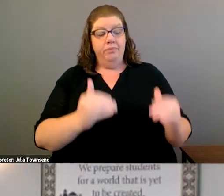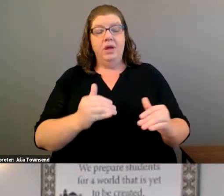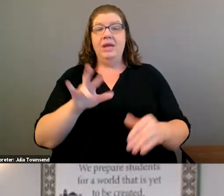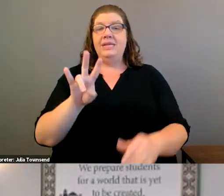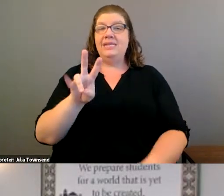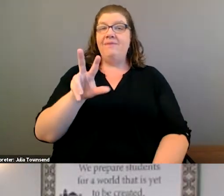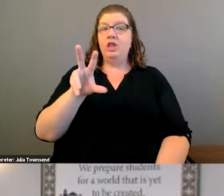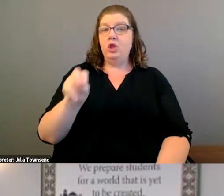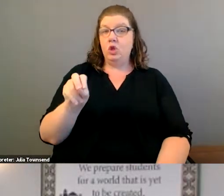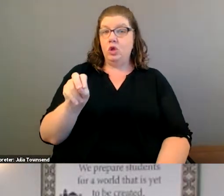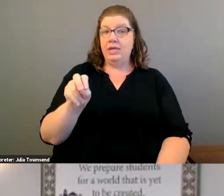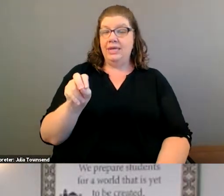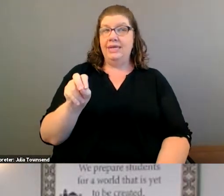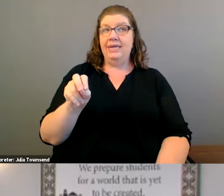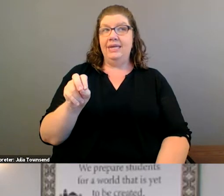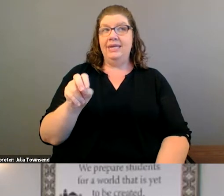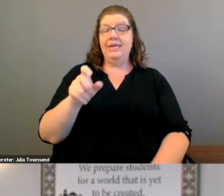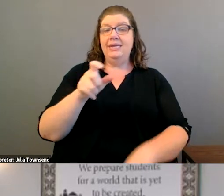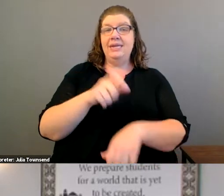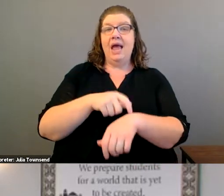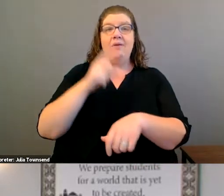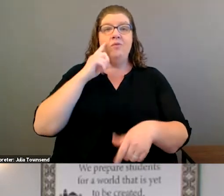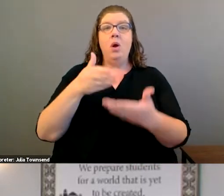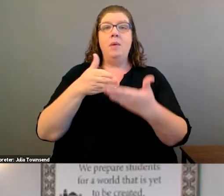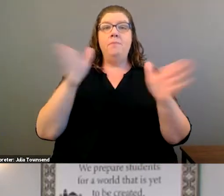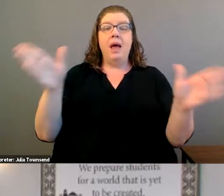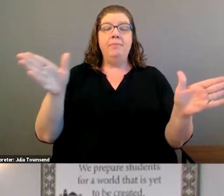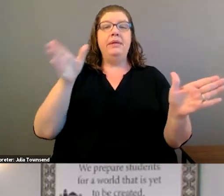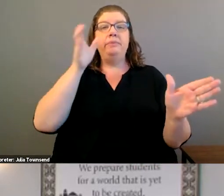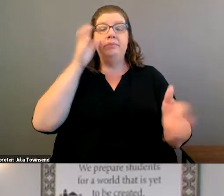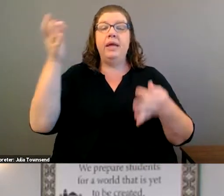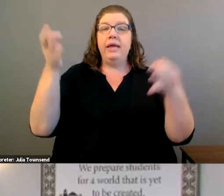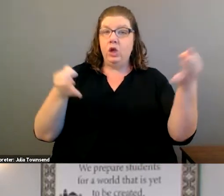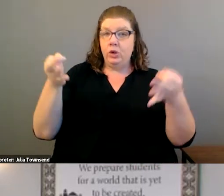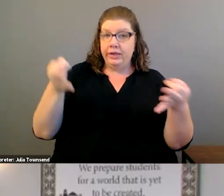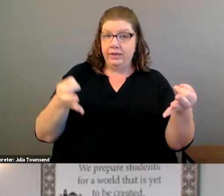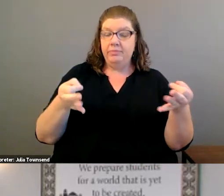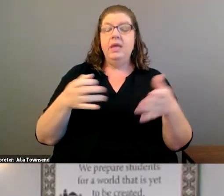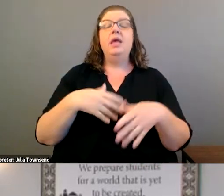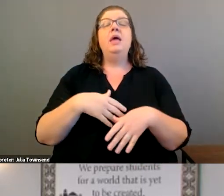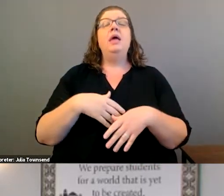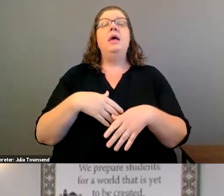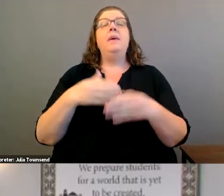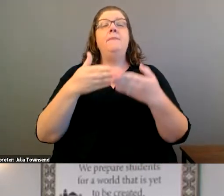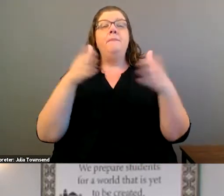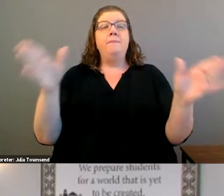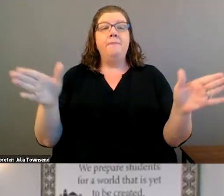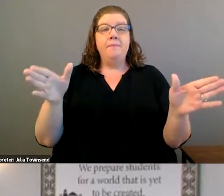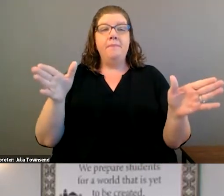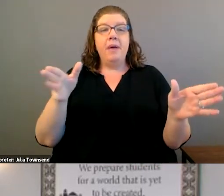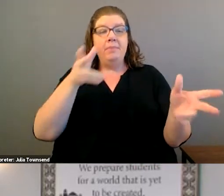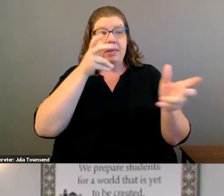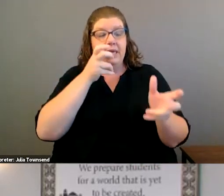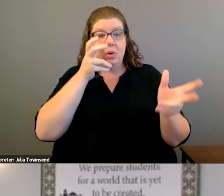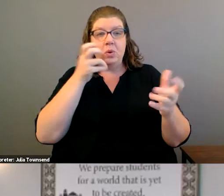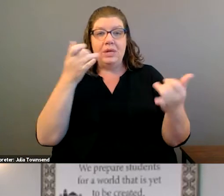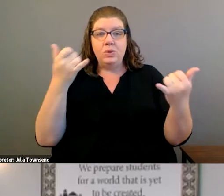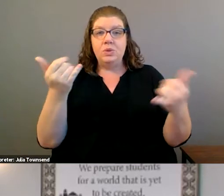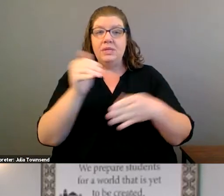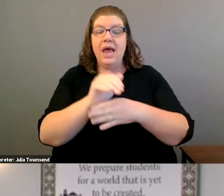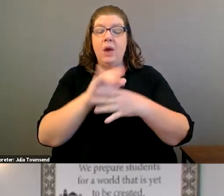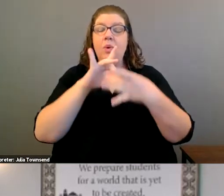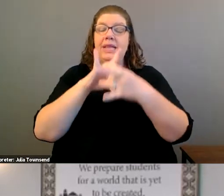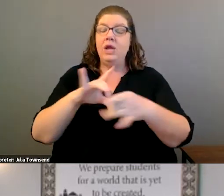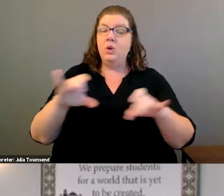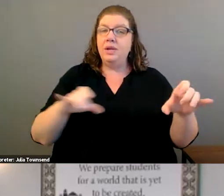7:30 time certain public hearing. And as you know, our public hearing tonight is related to an action item